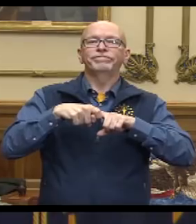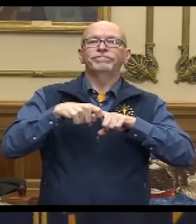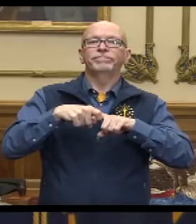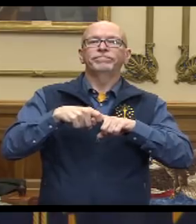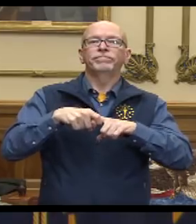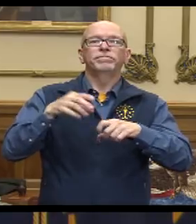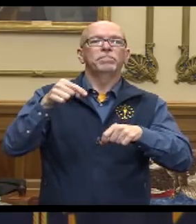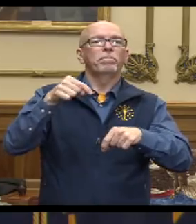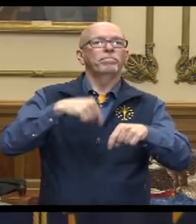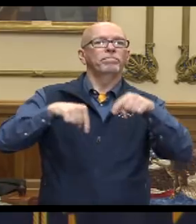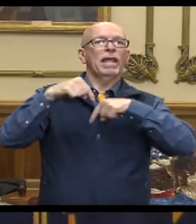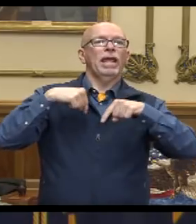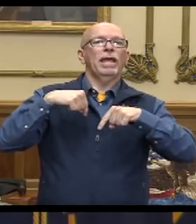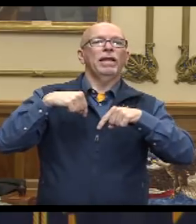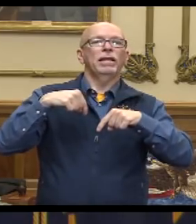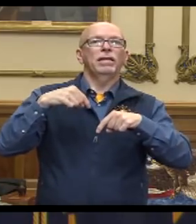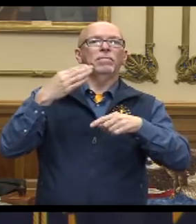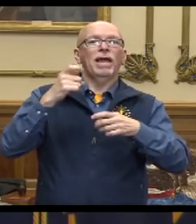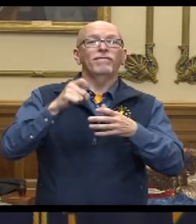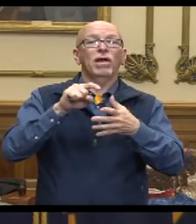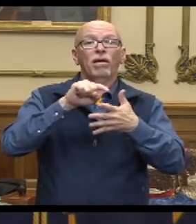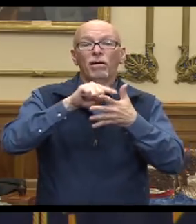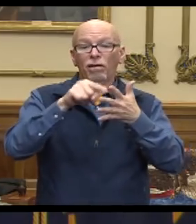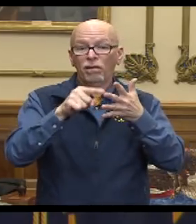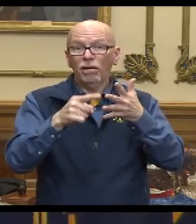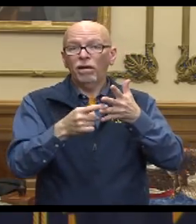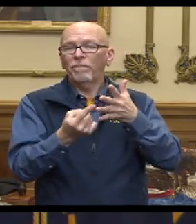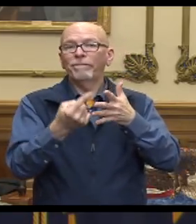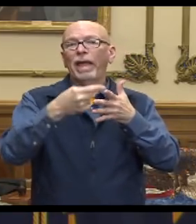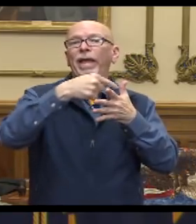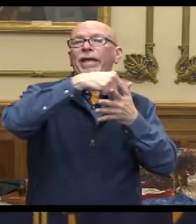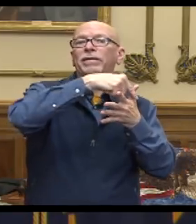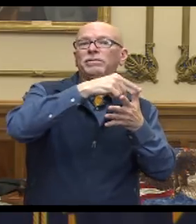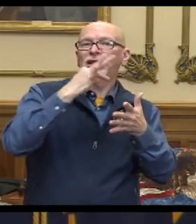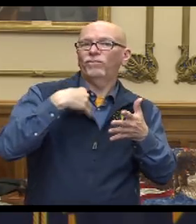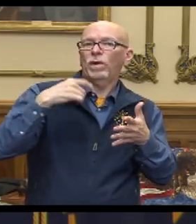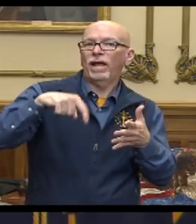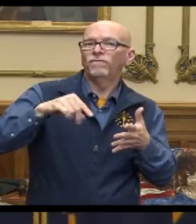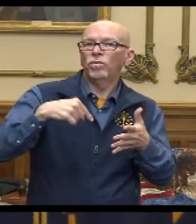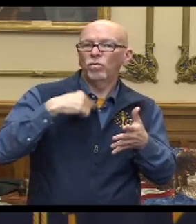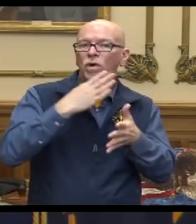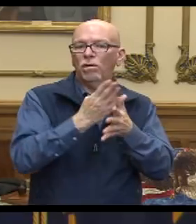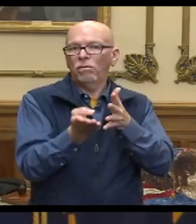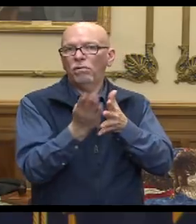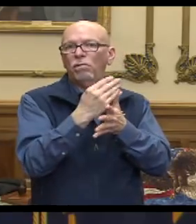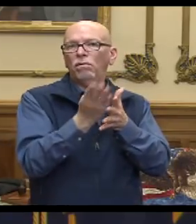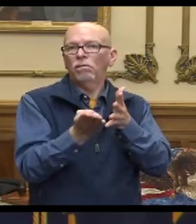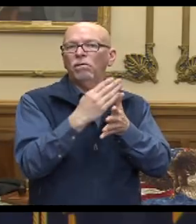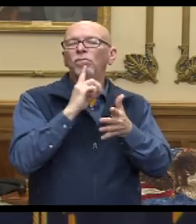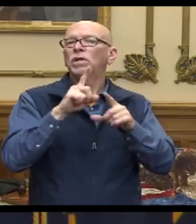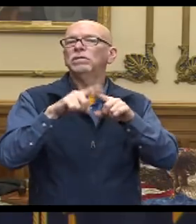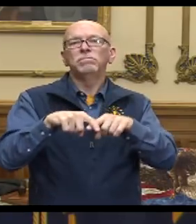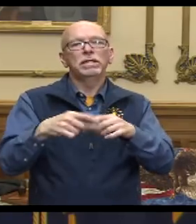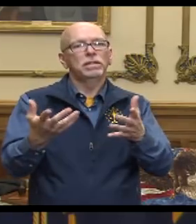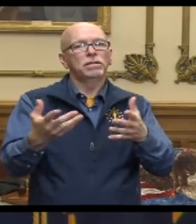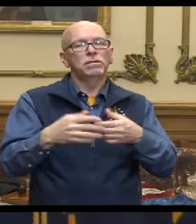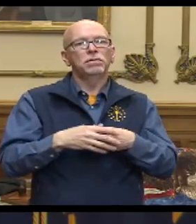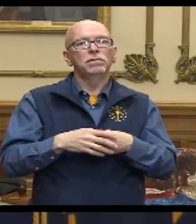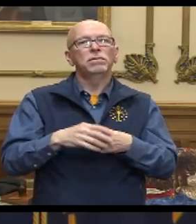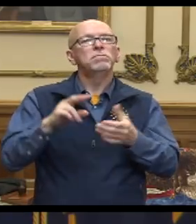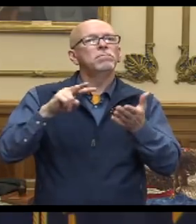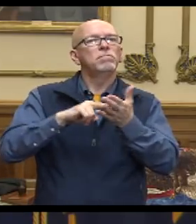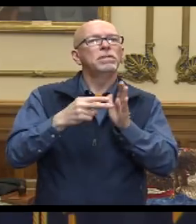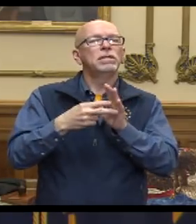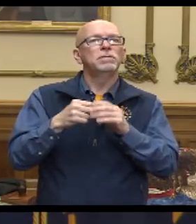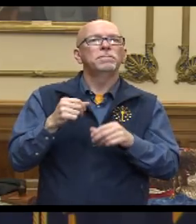even return to an earlier phase of our stay-at-home order. In other words, this